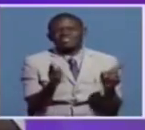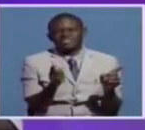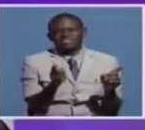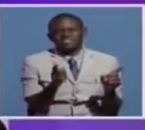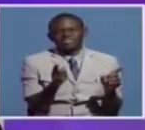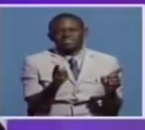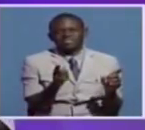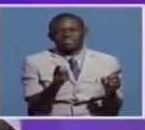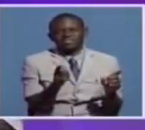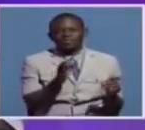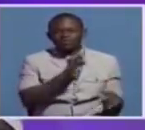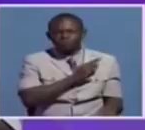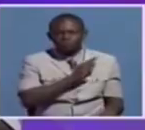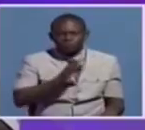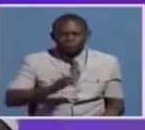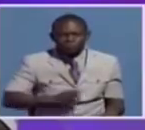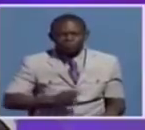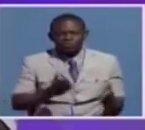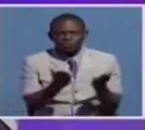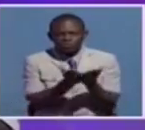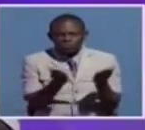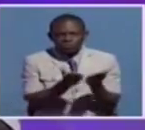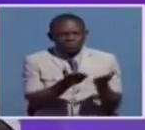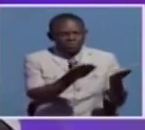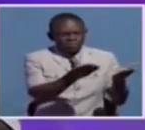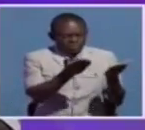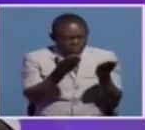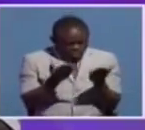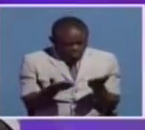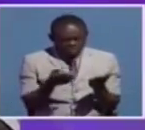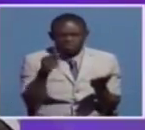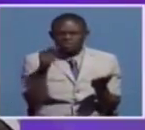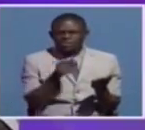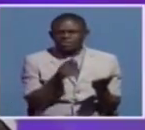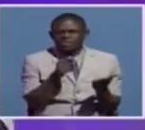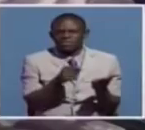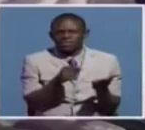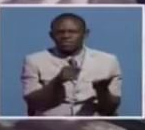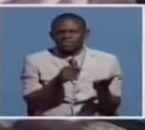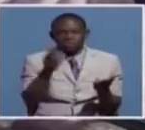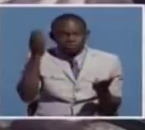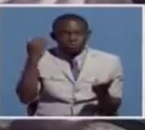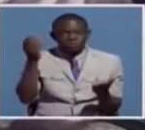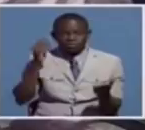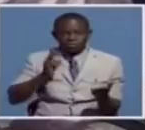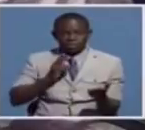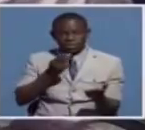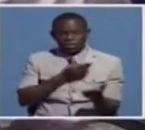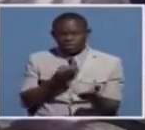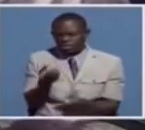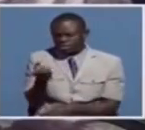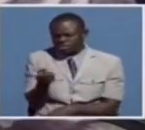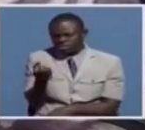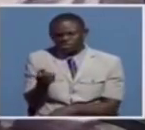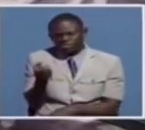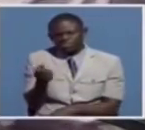of soup. You know, we used to, you know. Straight into the Ishima. Yes. Now there's a plate of soup. So there were strange things like